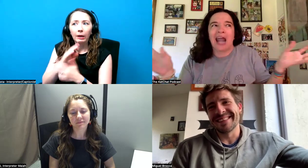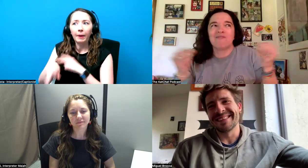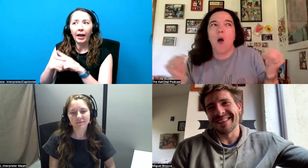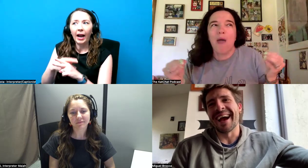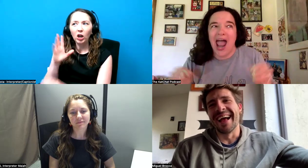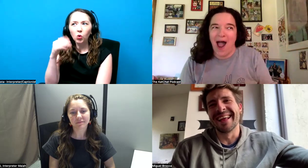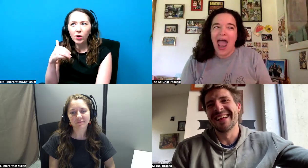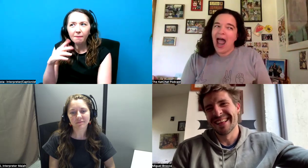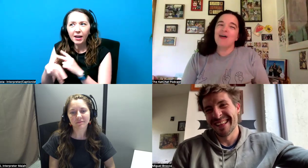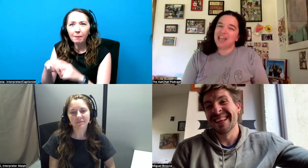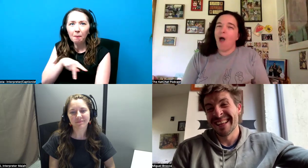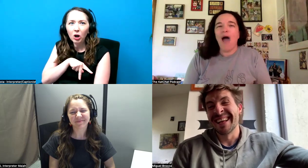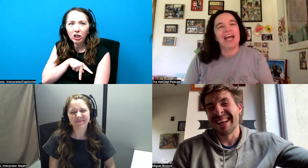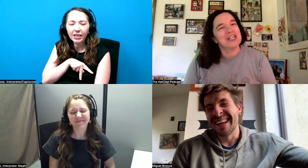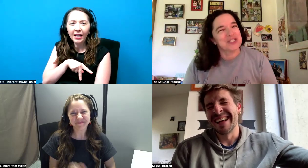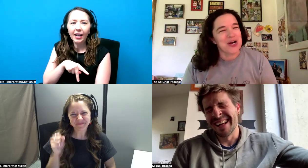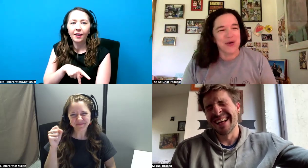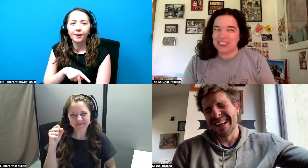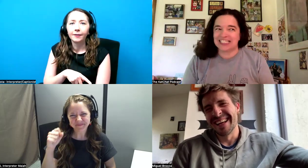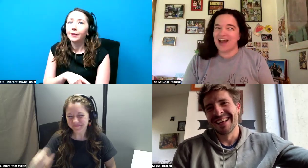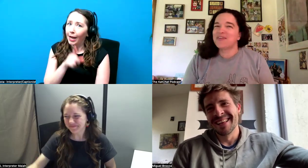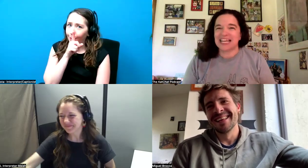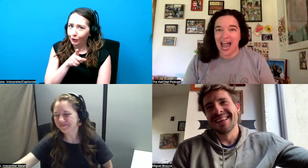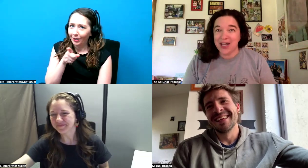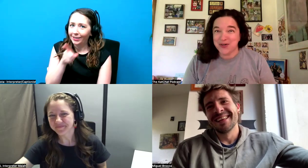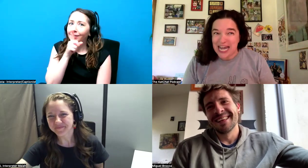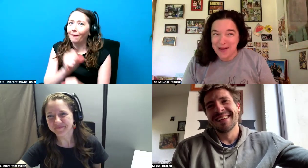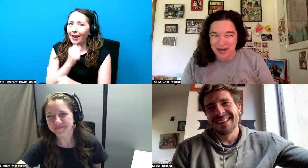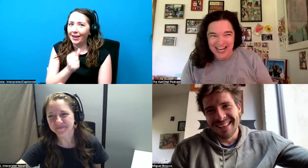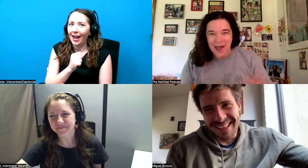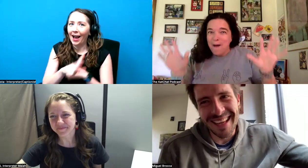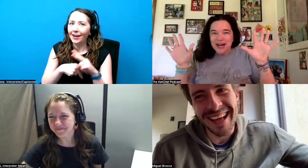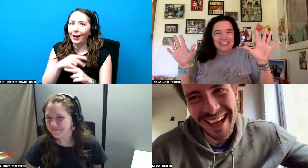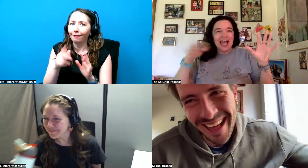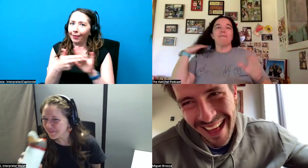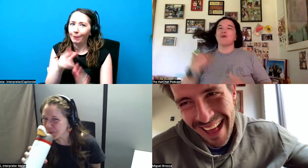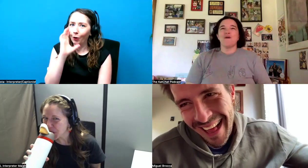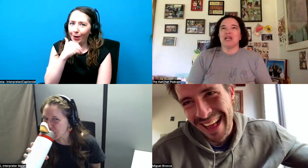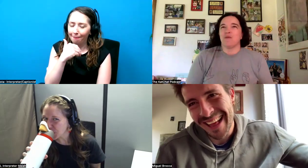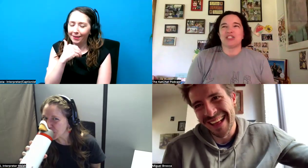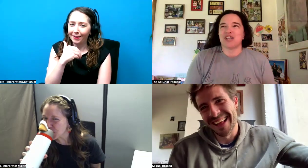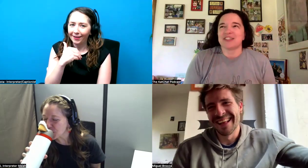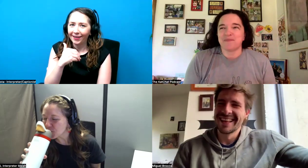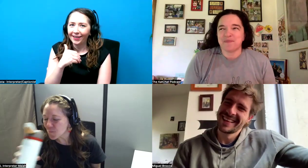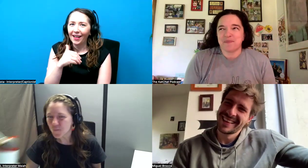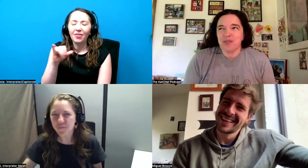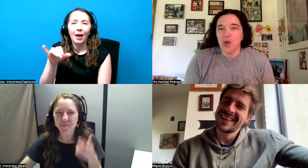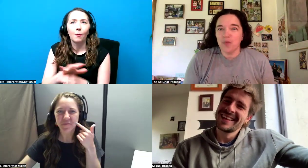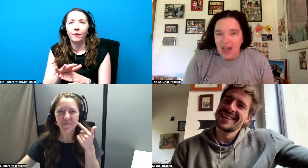creep out of Yeah. nowhere. I thought, oh, I can assure you, he's definitely not a creep. So that movie was